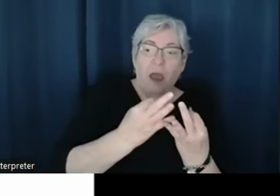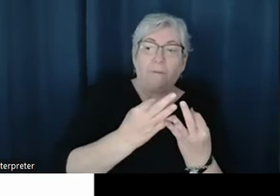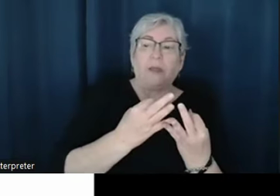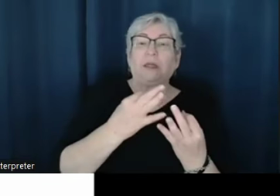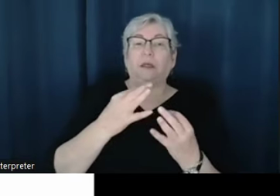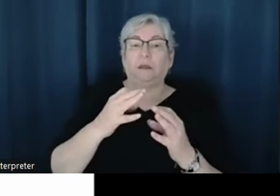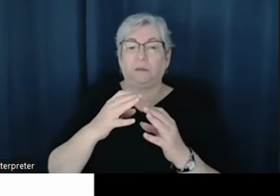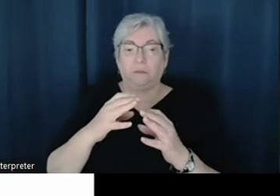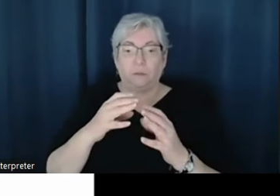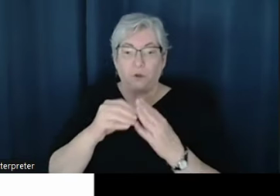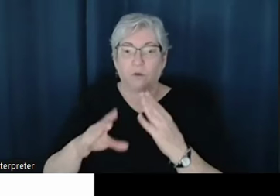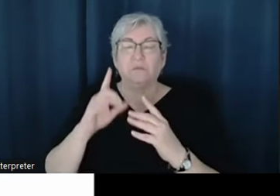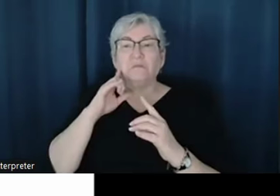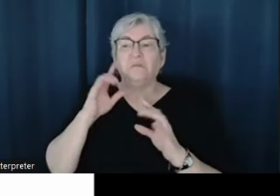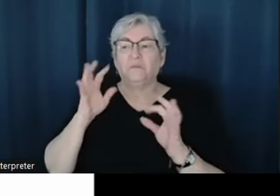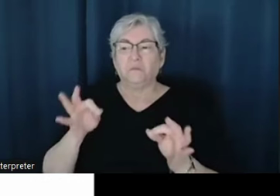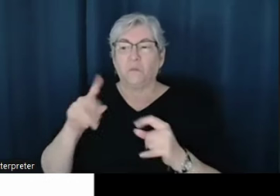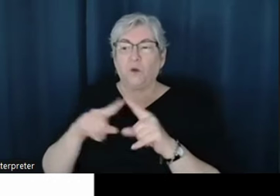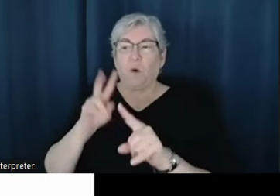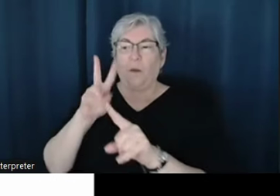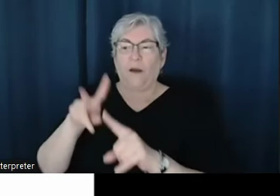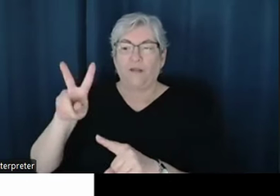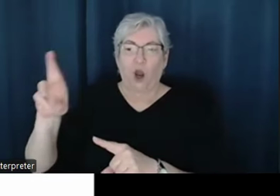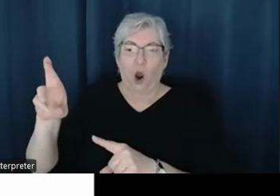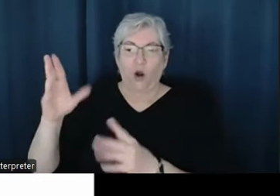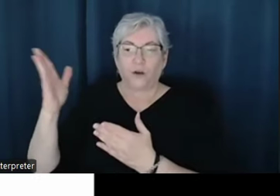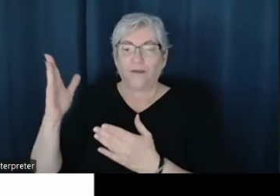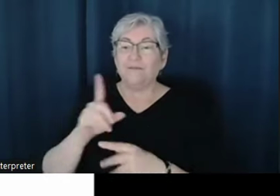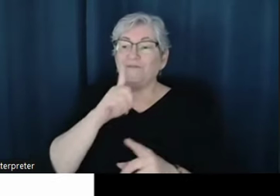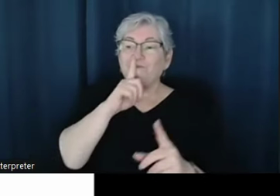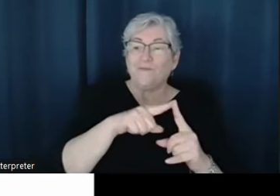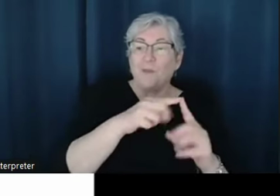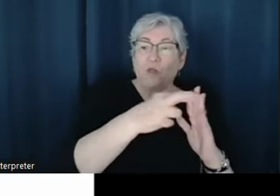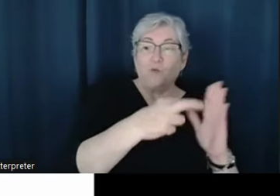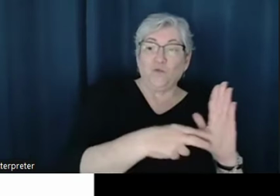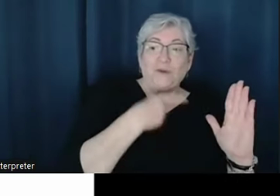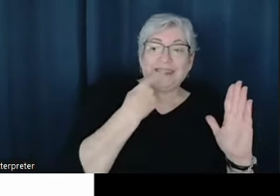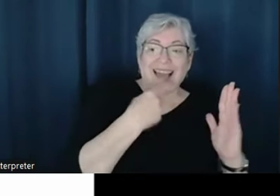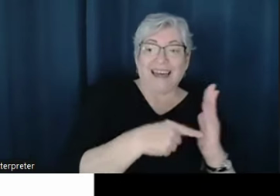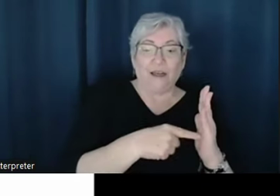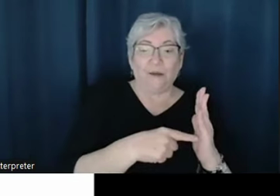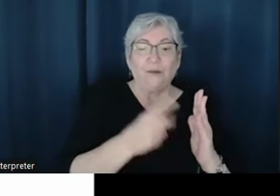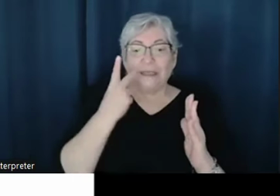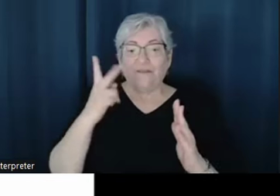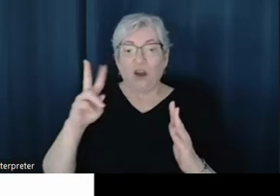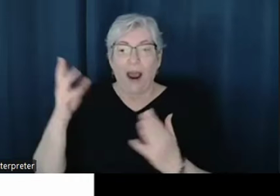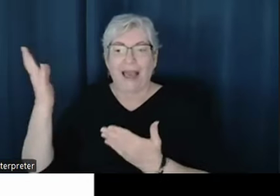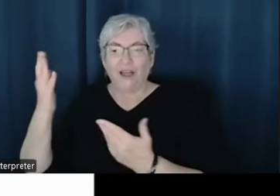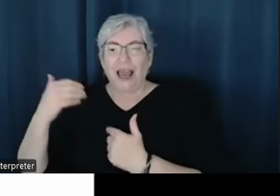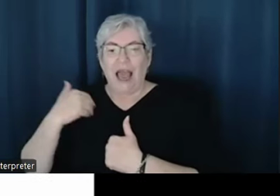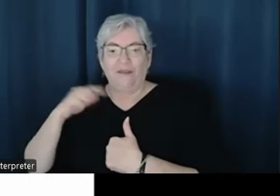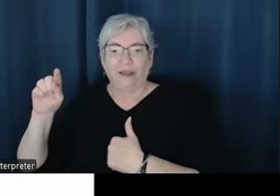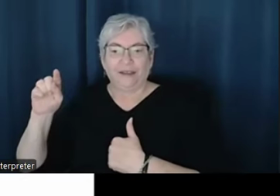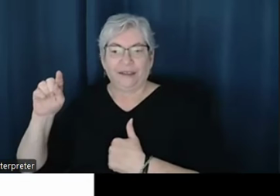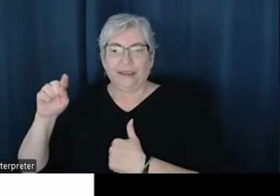to apply for VR services. So unlike what the regs say, so often we see the VR agencies